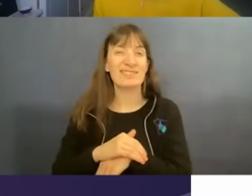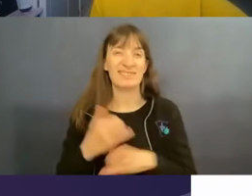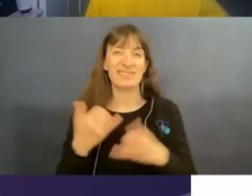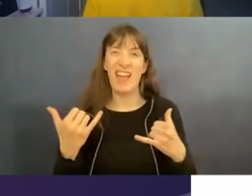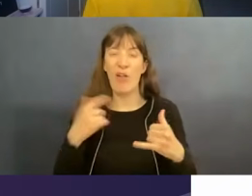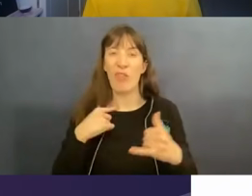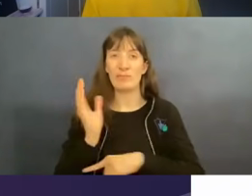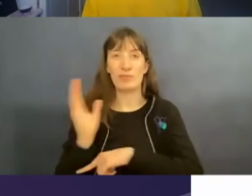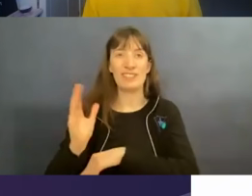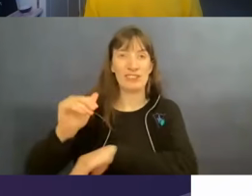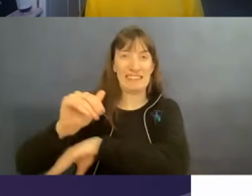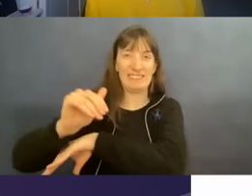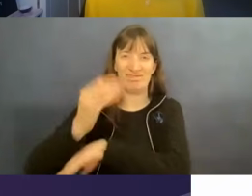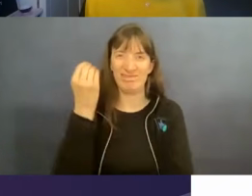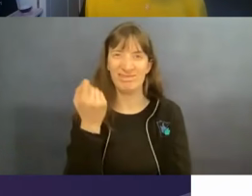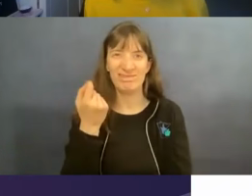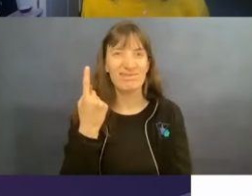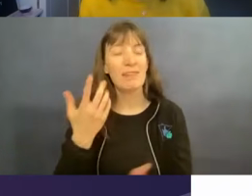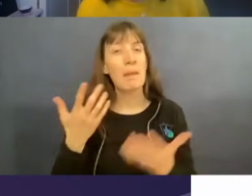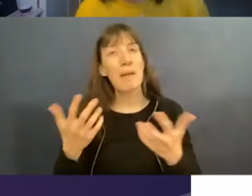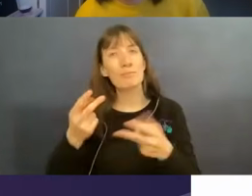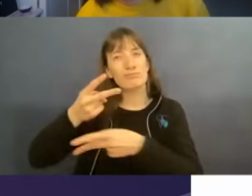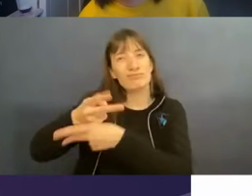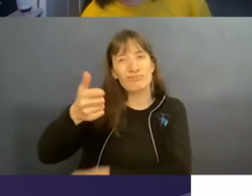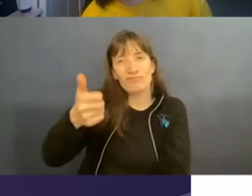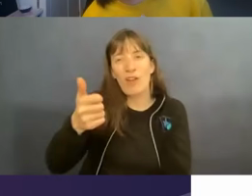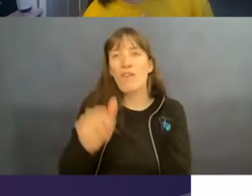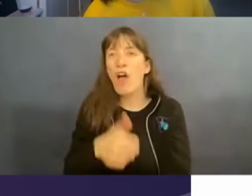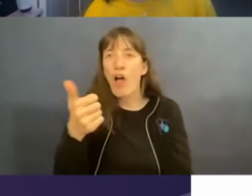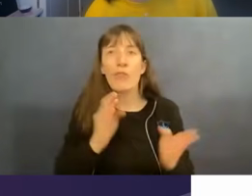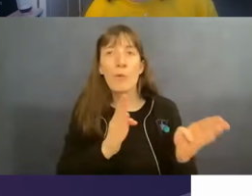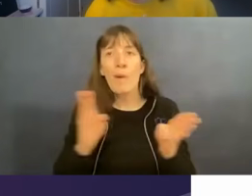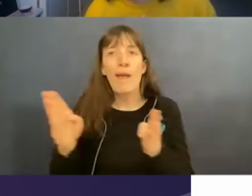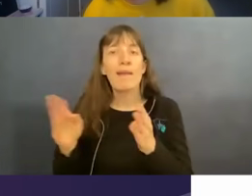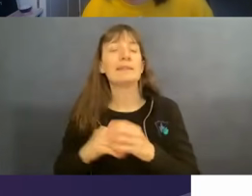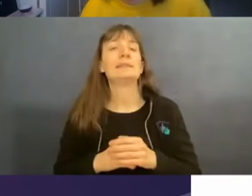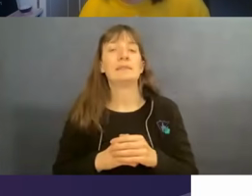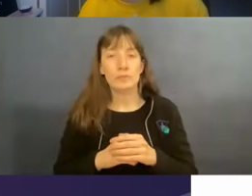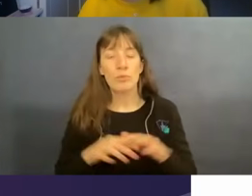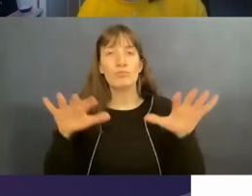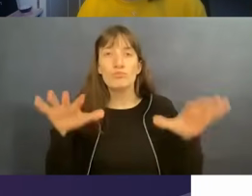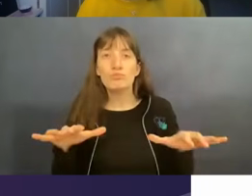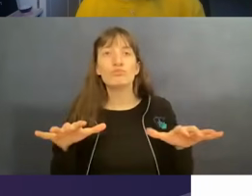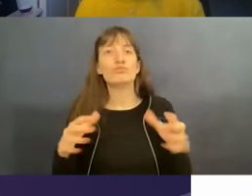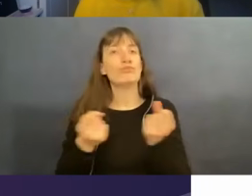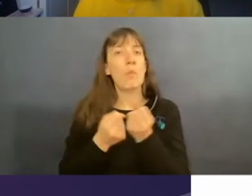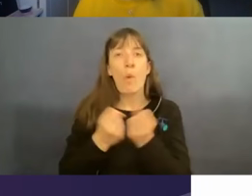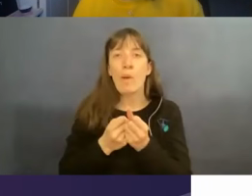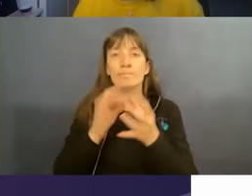evening. You might just need to take care of yourself in other ways too. So needing support or grounding for any other